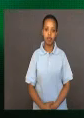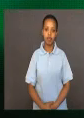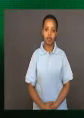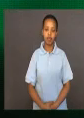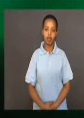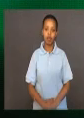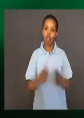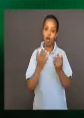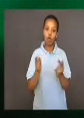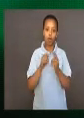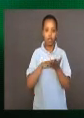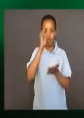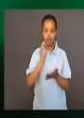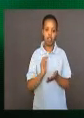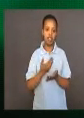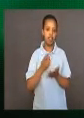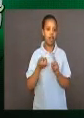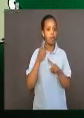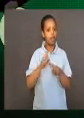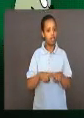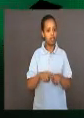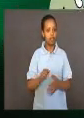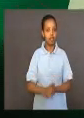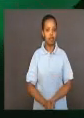Let's get back to our lesson.